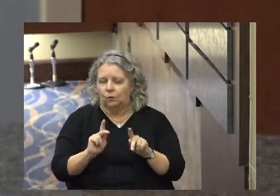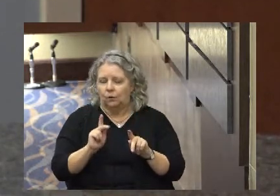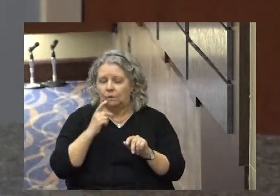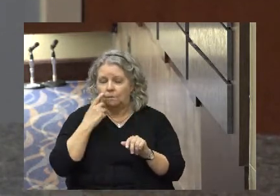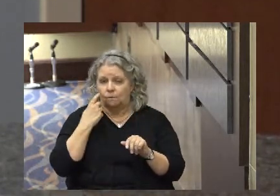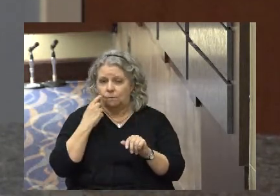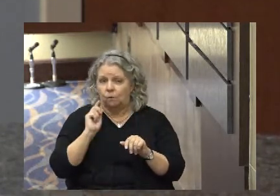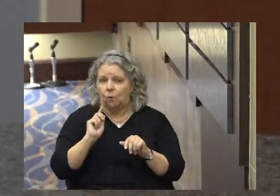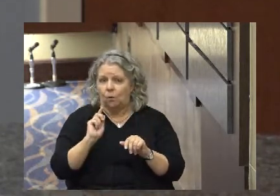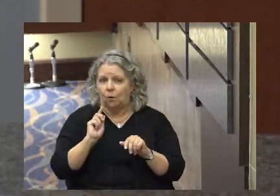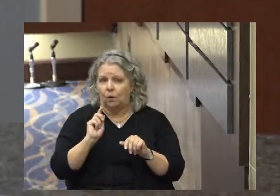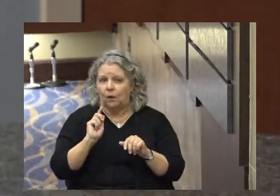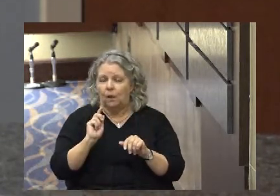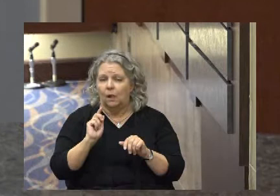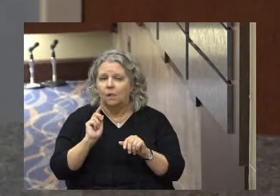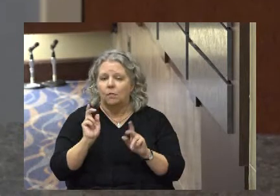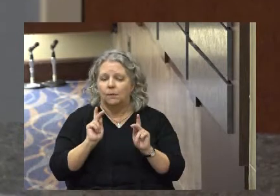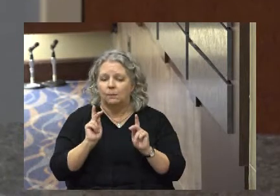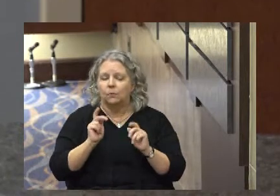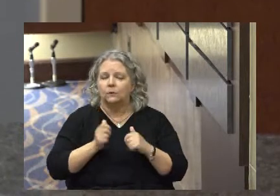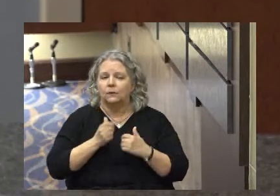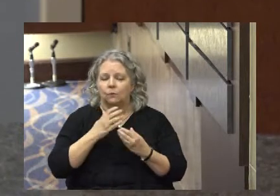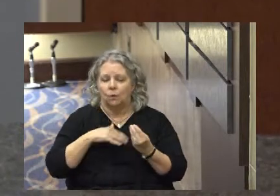for the residents of Trentwood to,